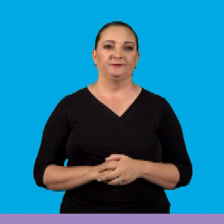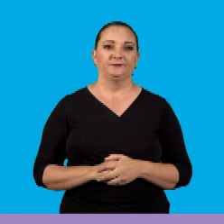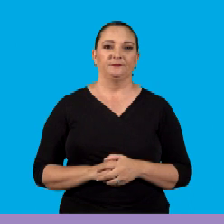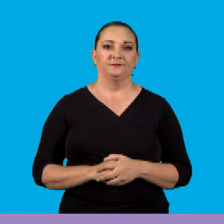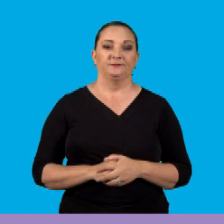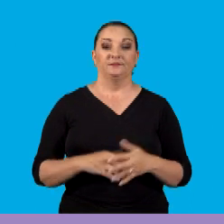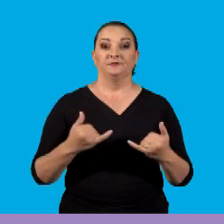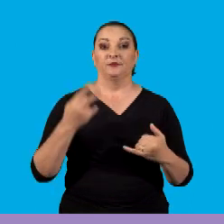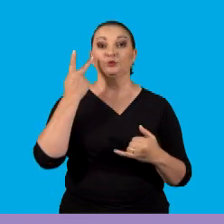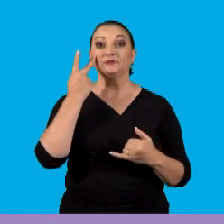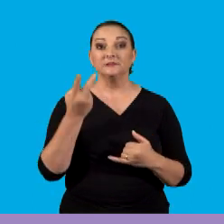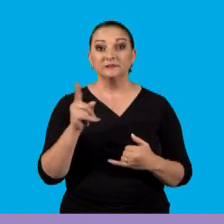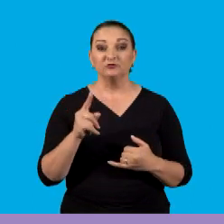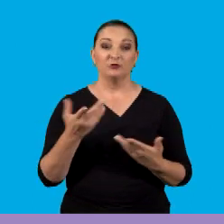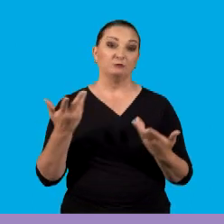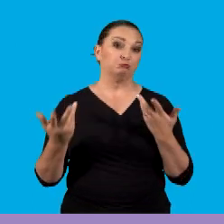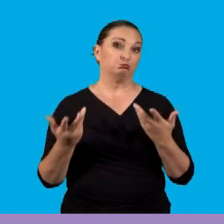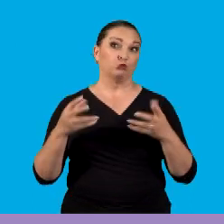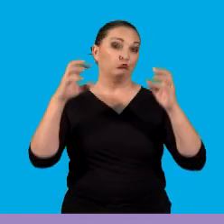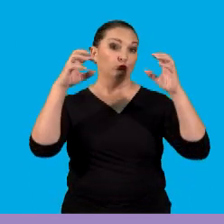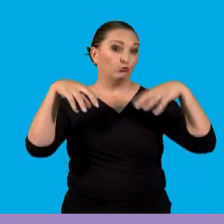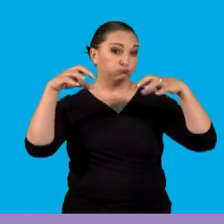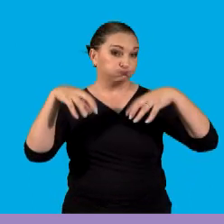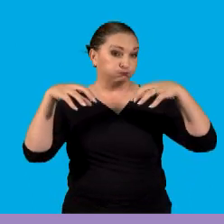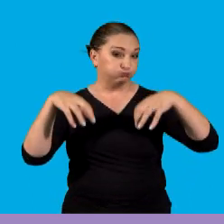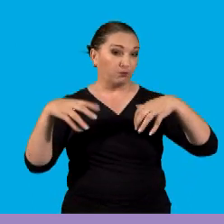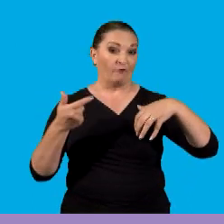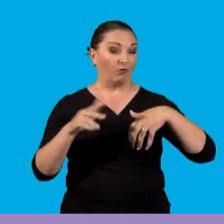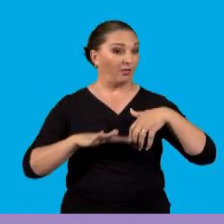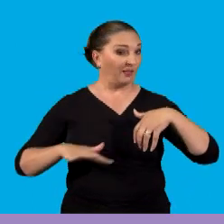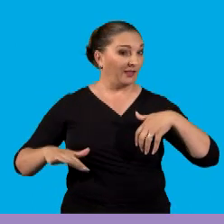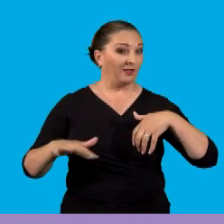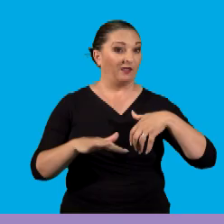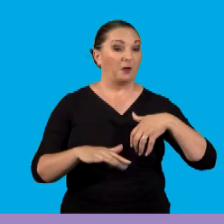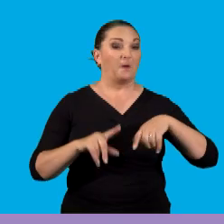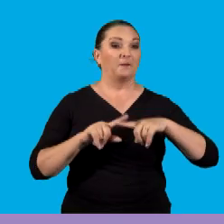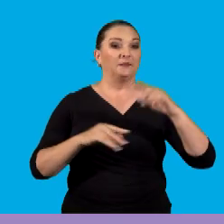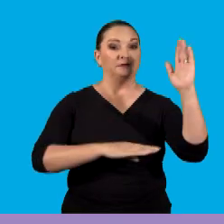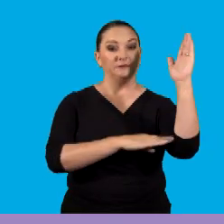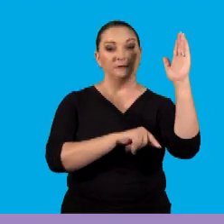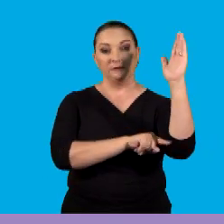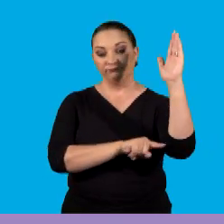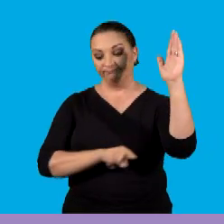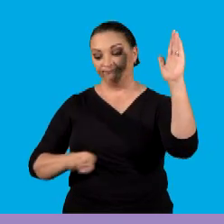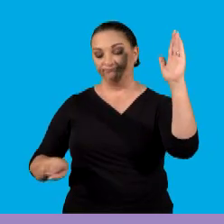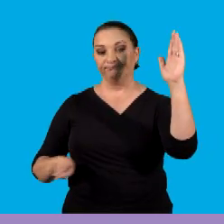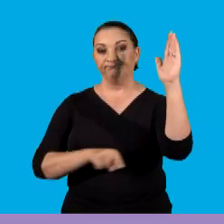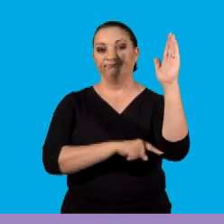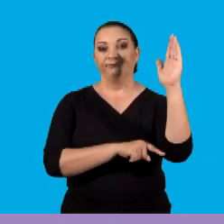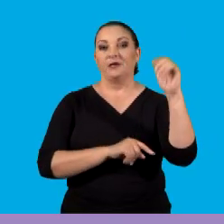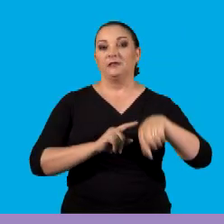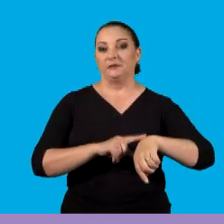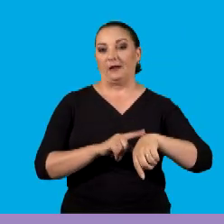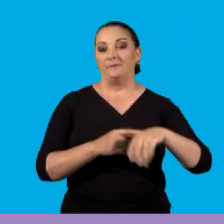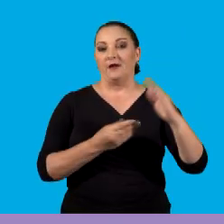So for example, if we have a graph representing the rainfall in a certain area over a period of time, there